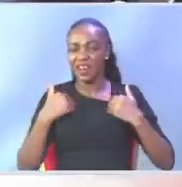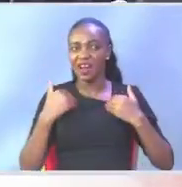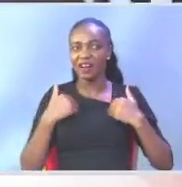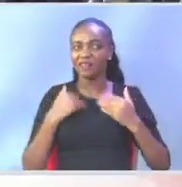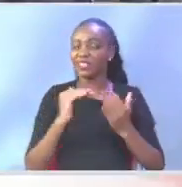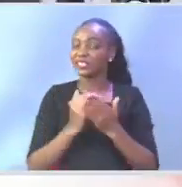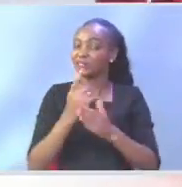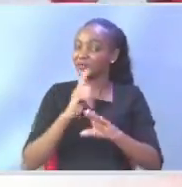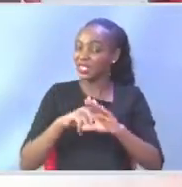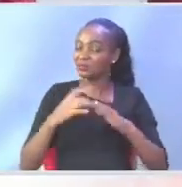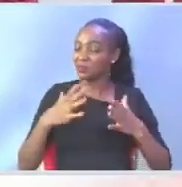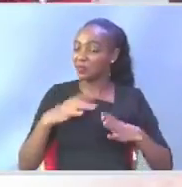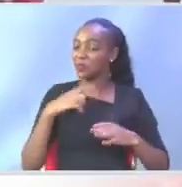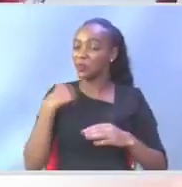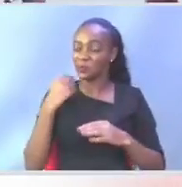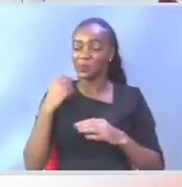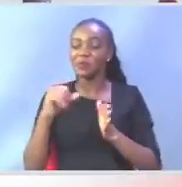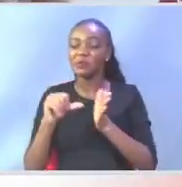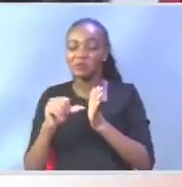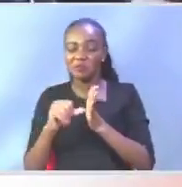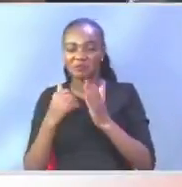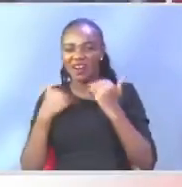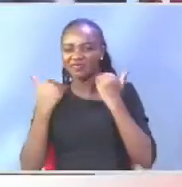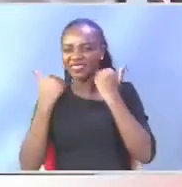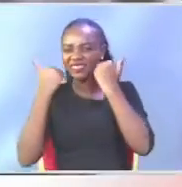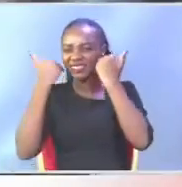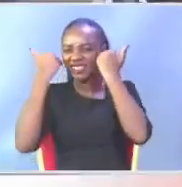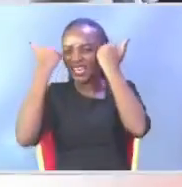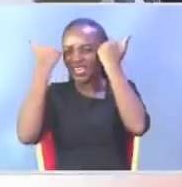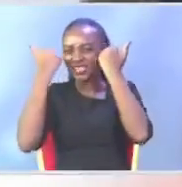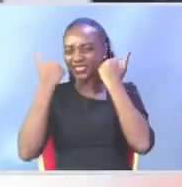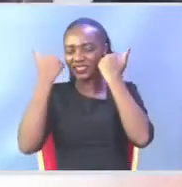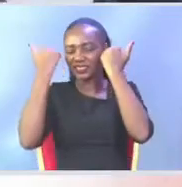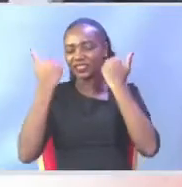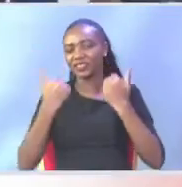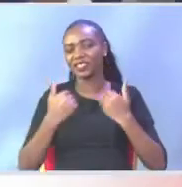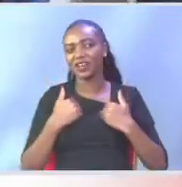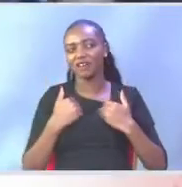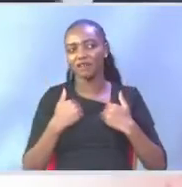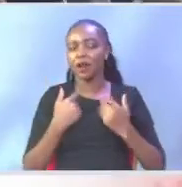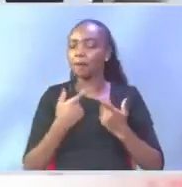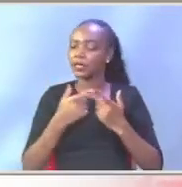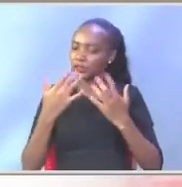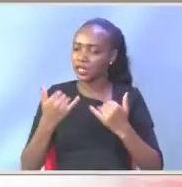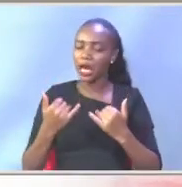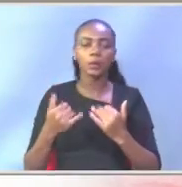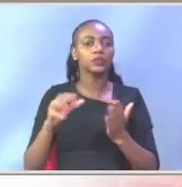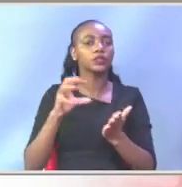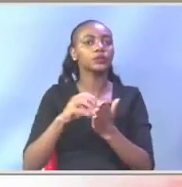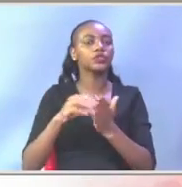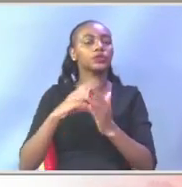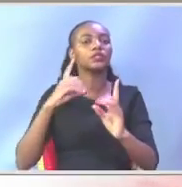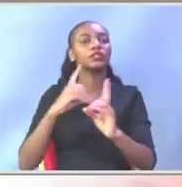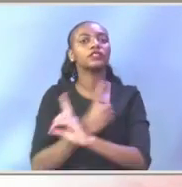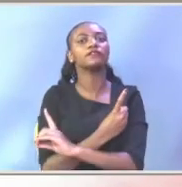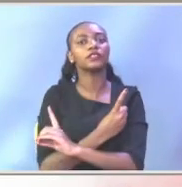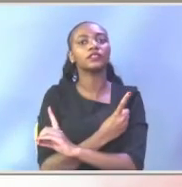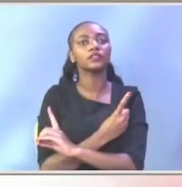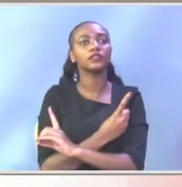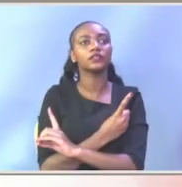mawazo kuathiriwa. Ila sasa kuna kila sababu ya kutabasamu, kwani jogoo atawika tena.